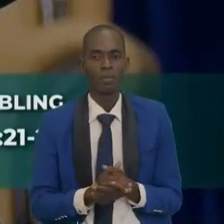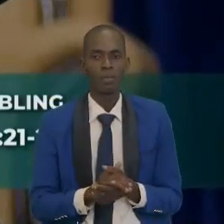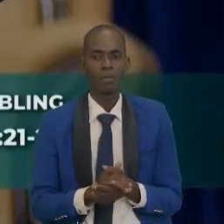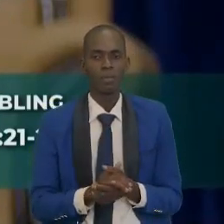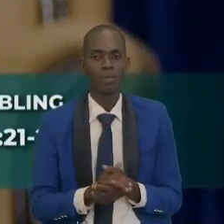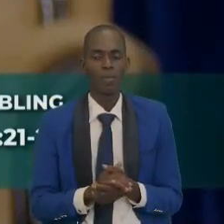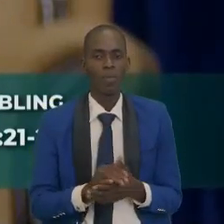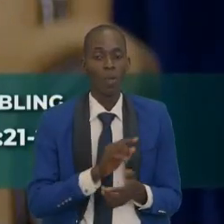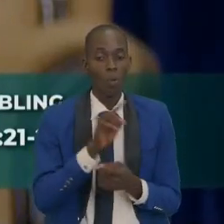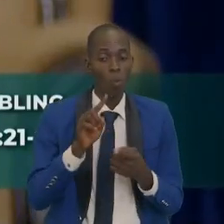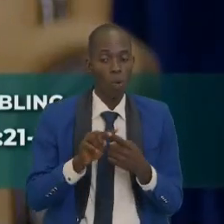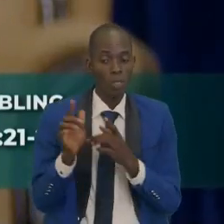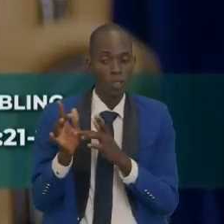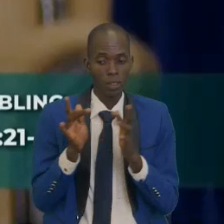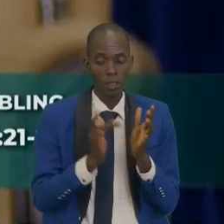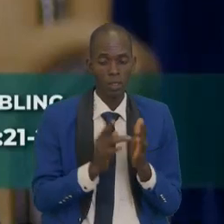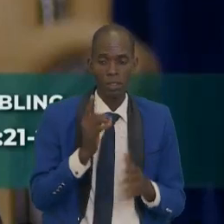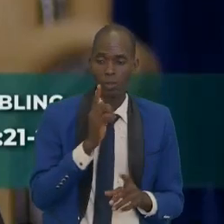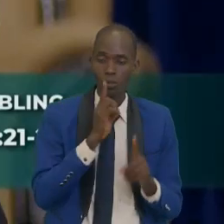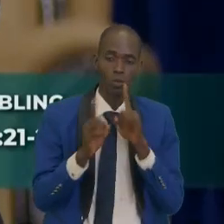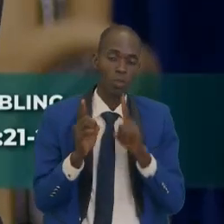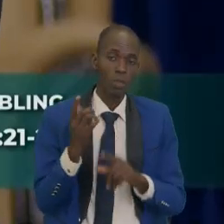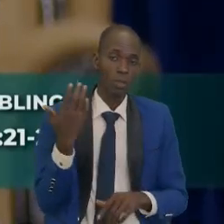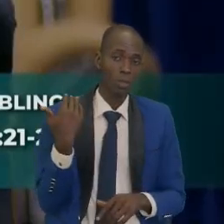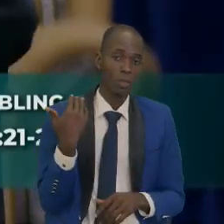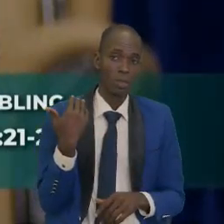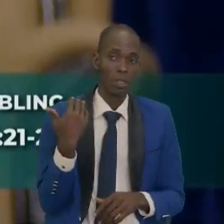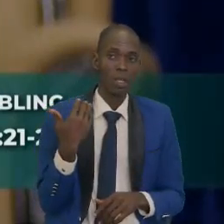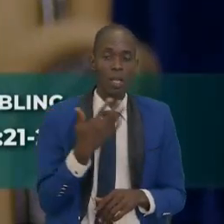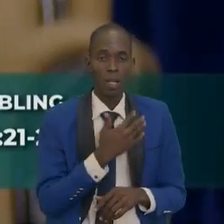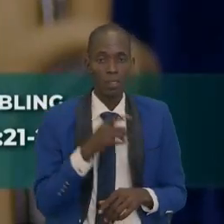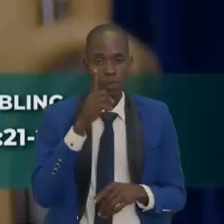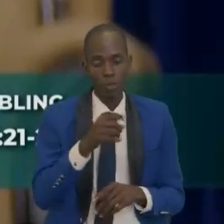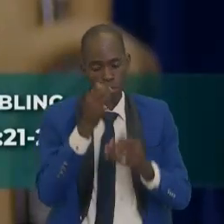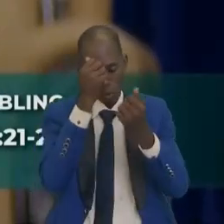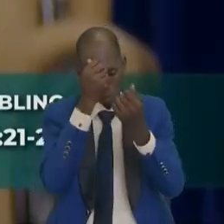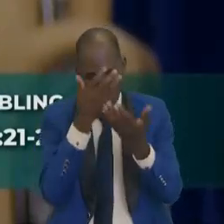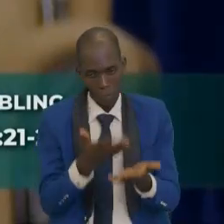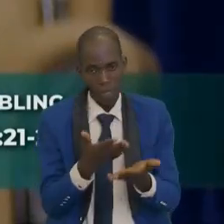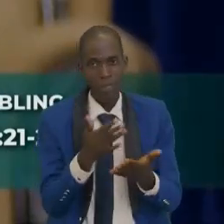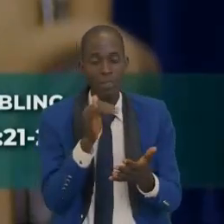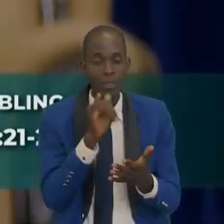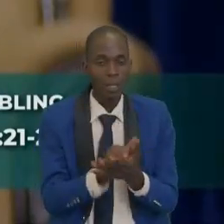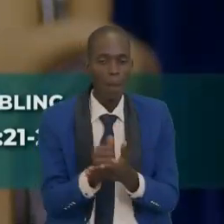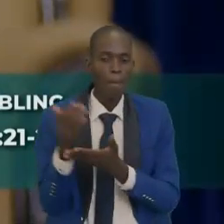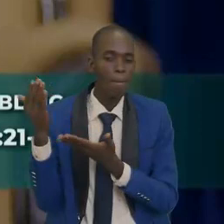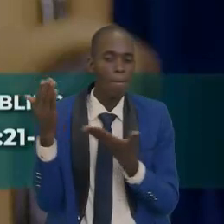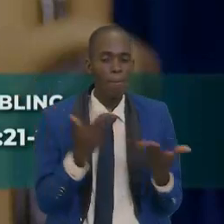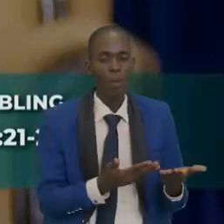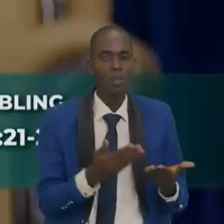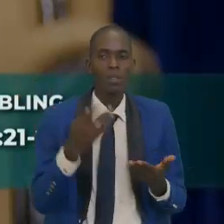when Jesus spoke and he obeyed that brought the